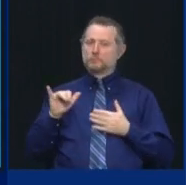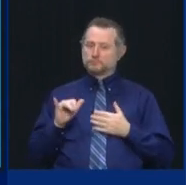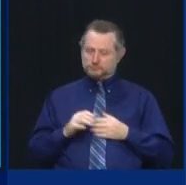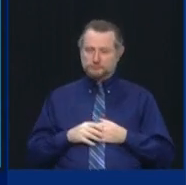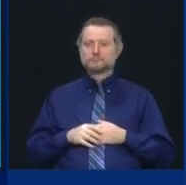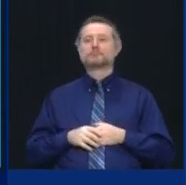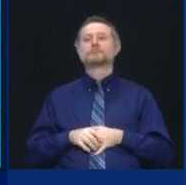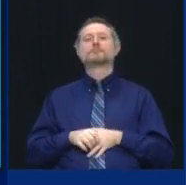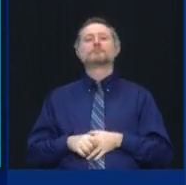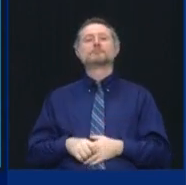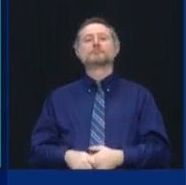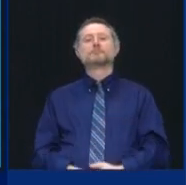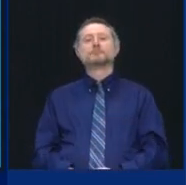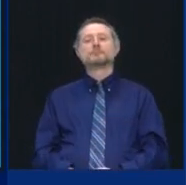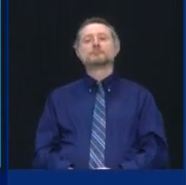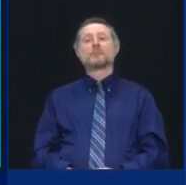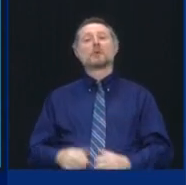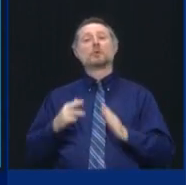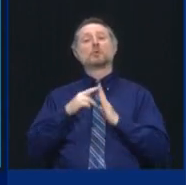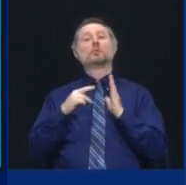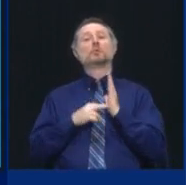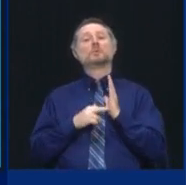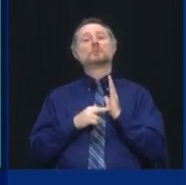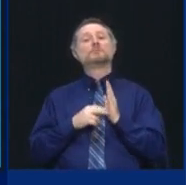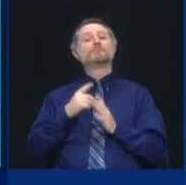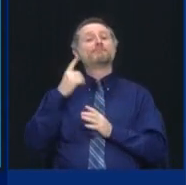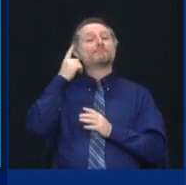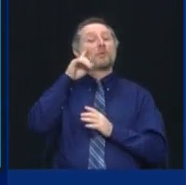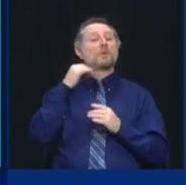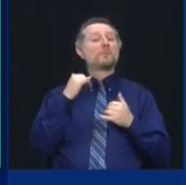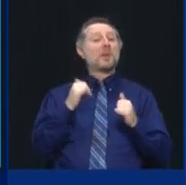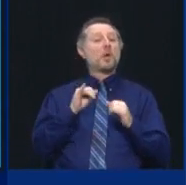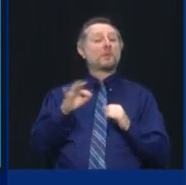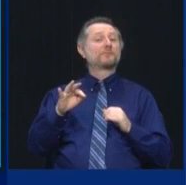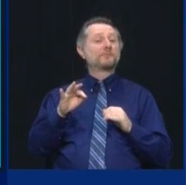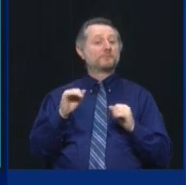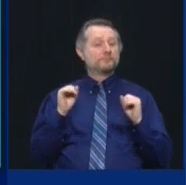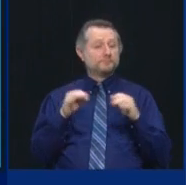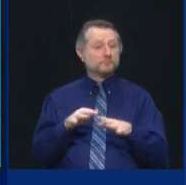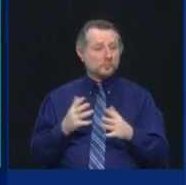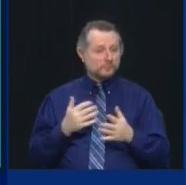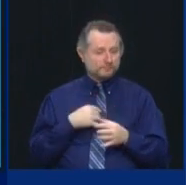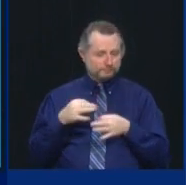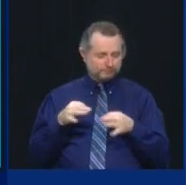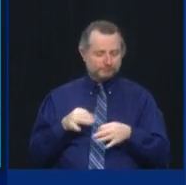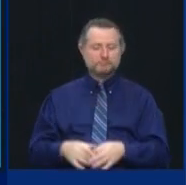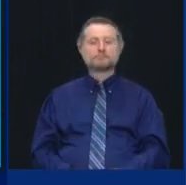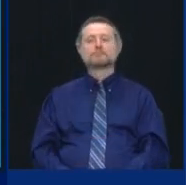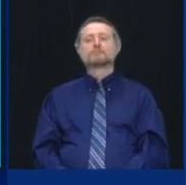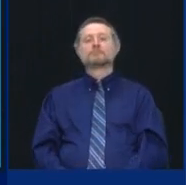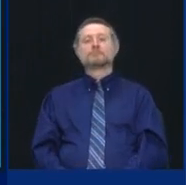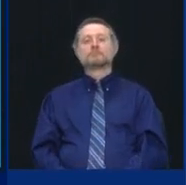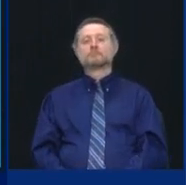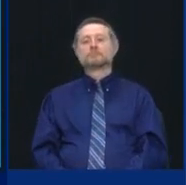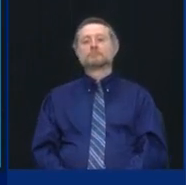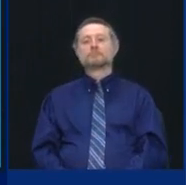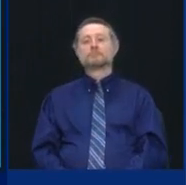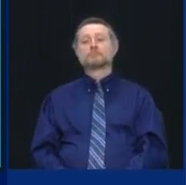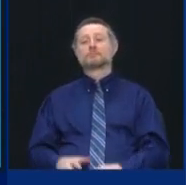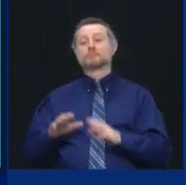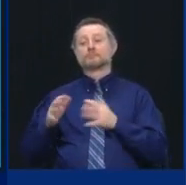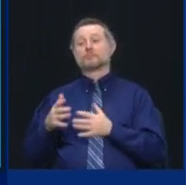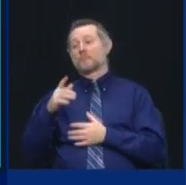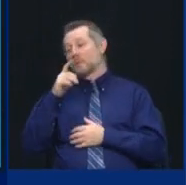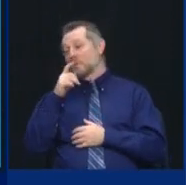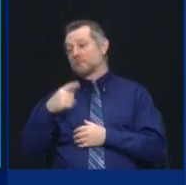The rules on the playoffs. There will be a vaccinated section and